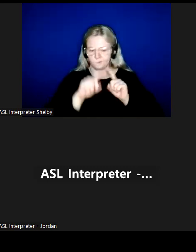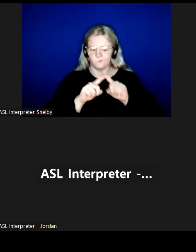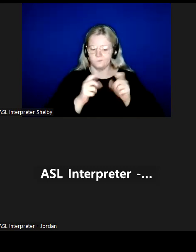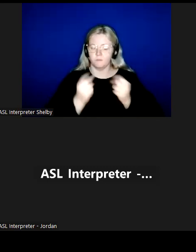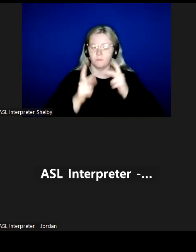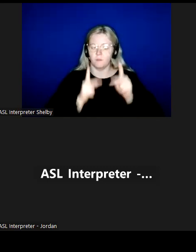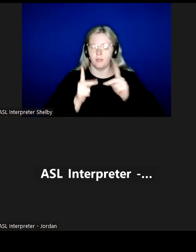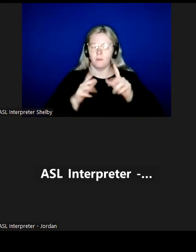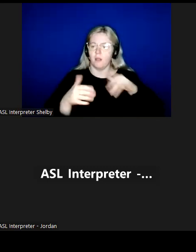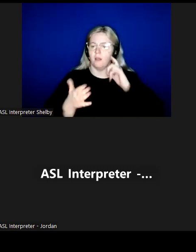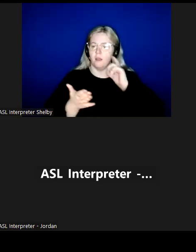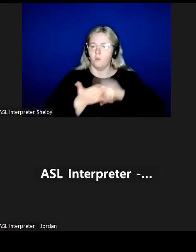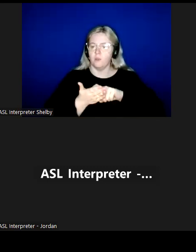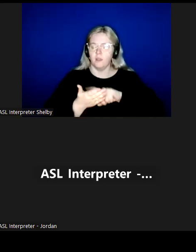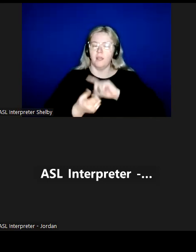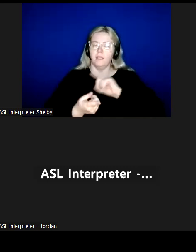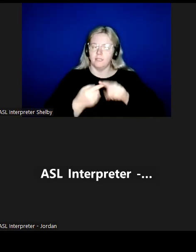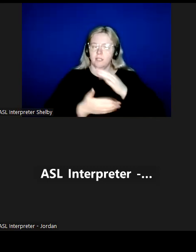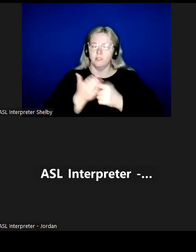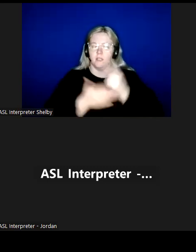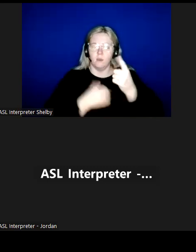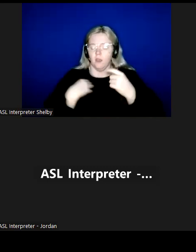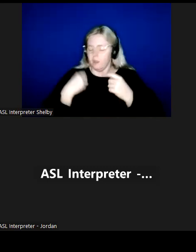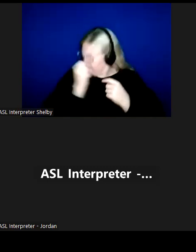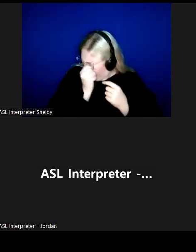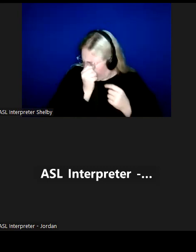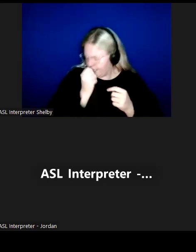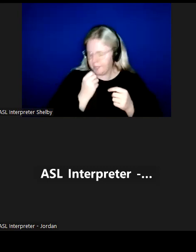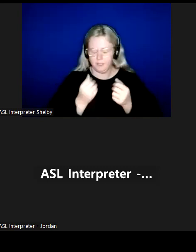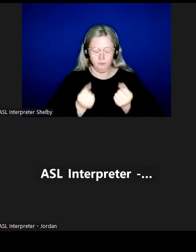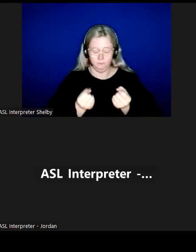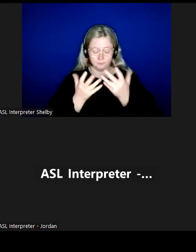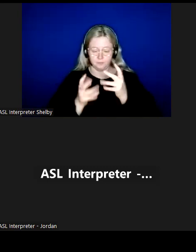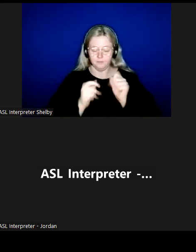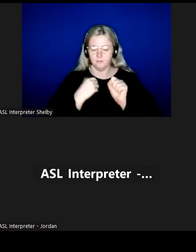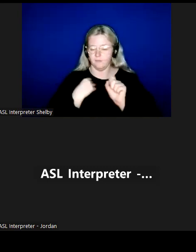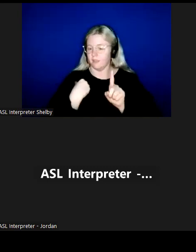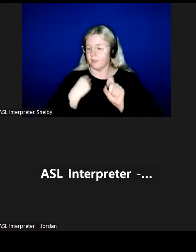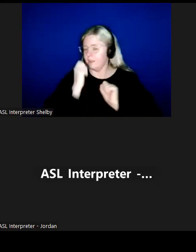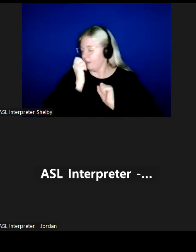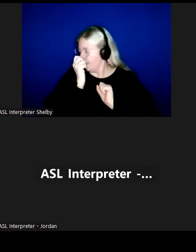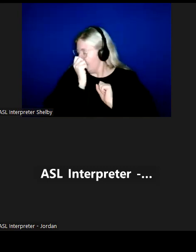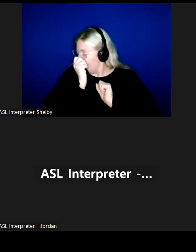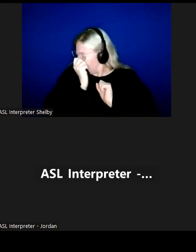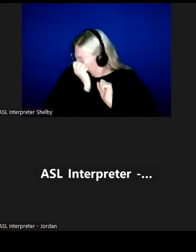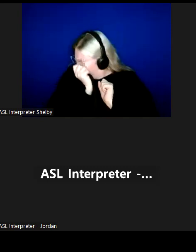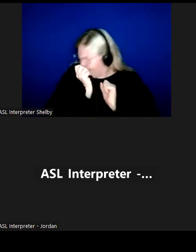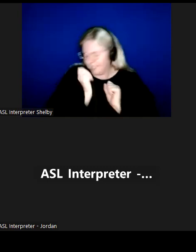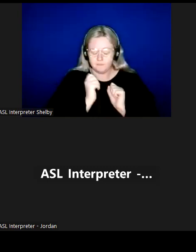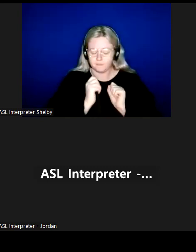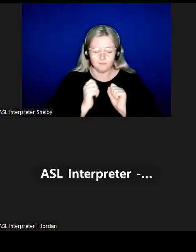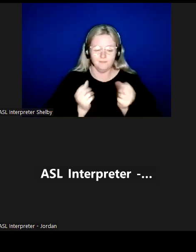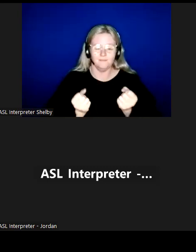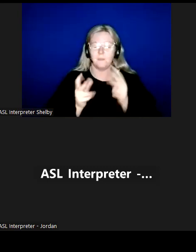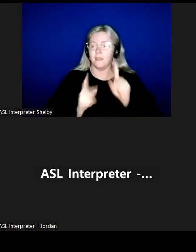that until someone validates that for them. But that is a really common thing to hear from people. Am I